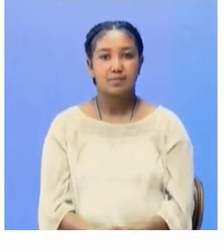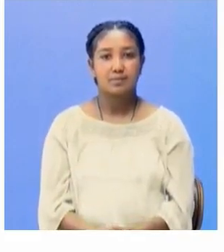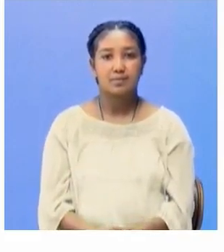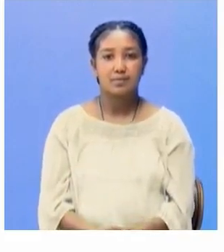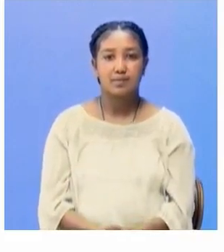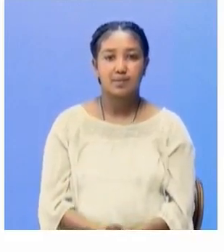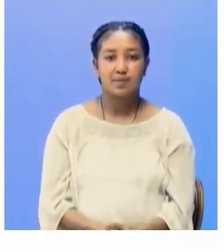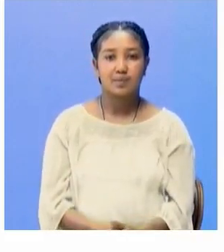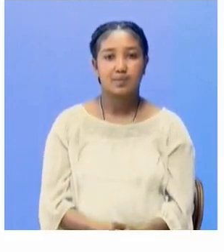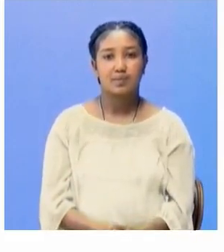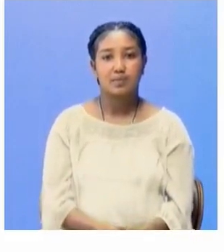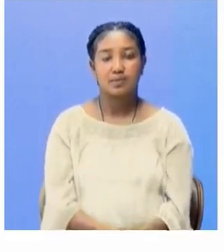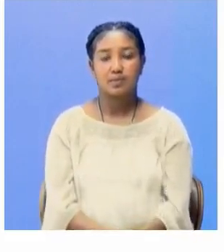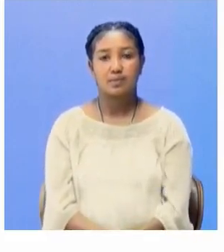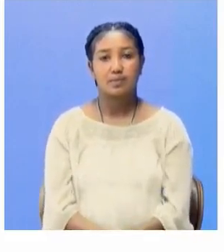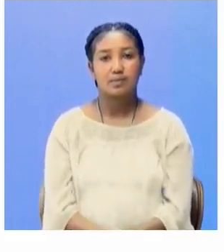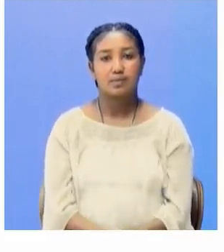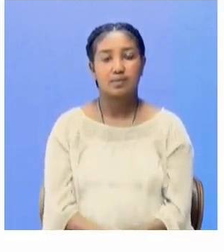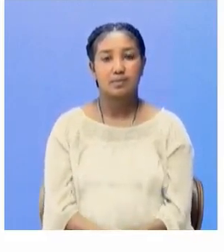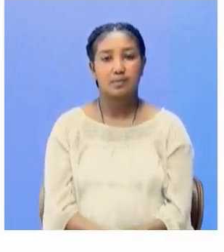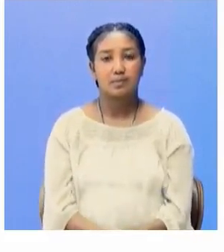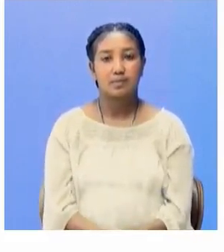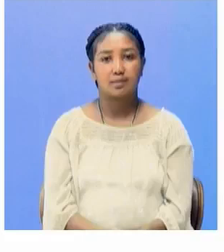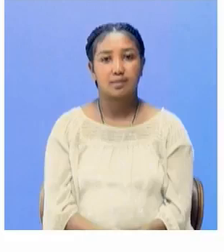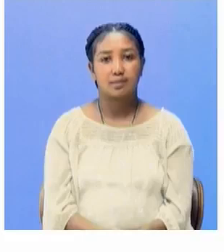Activity 3.